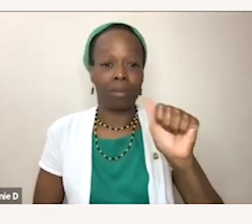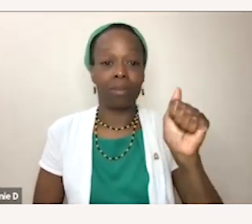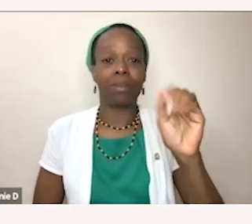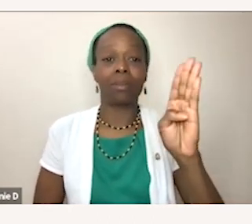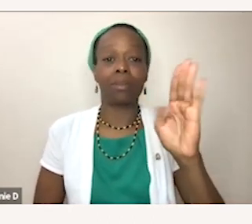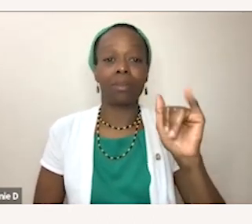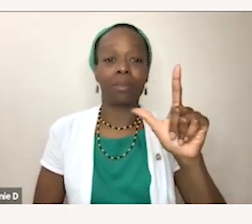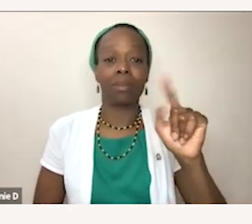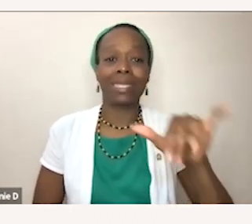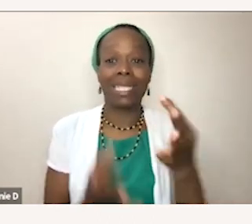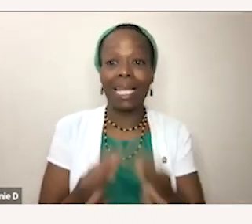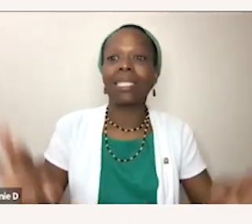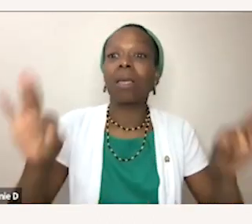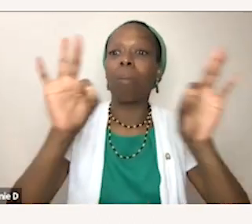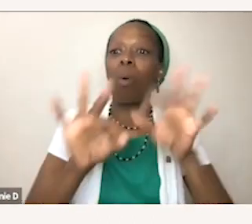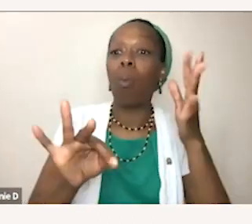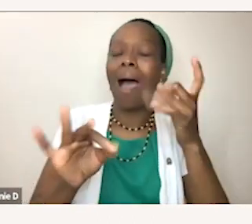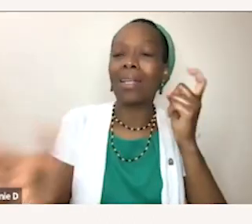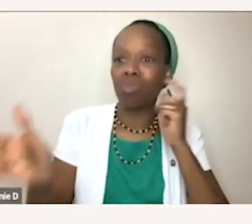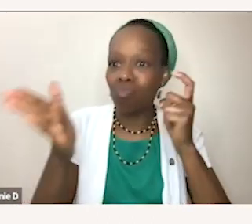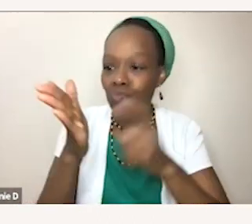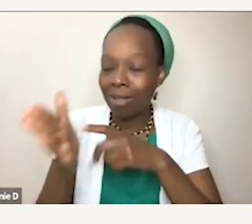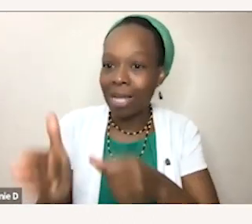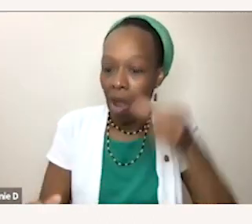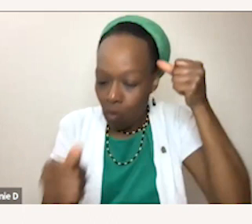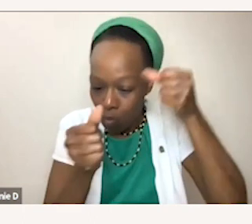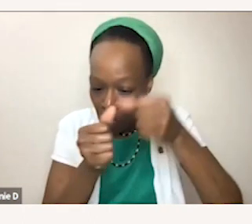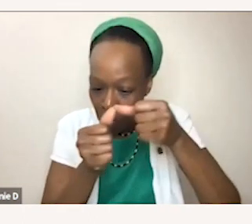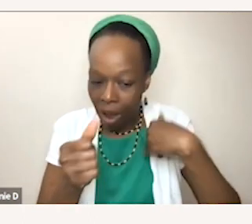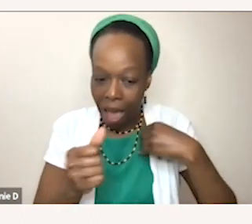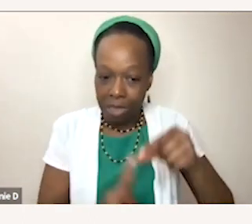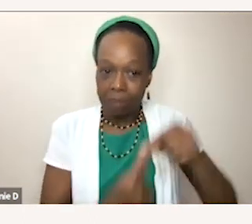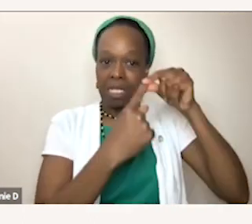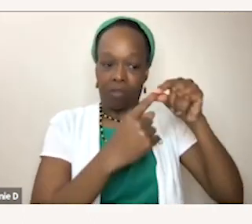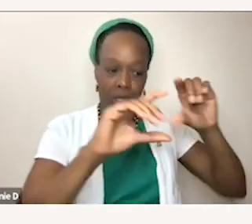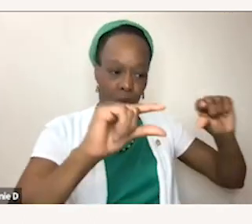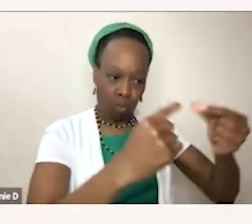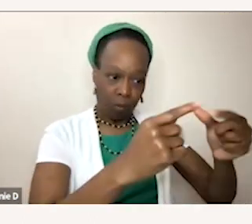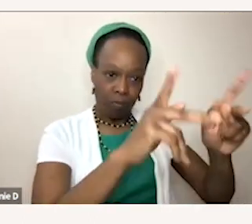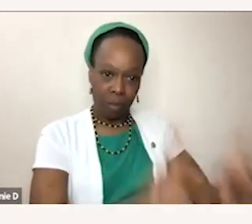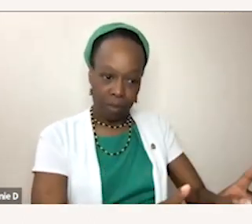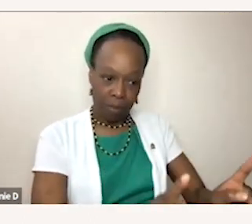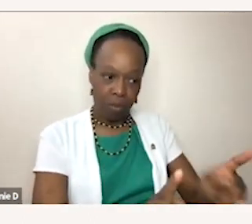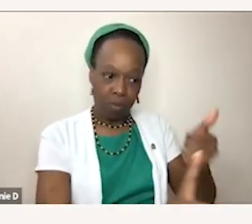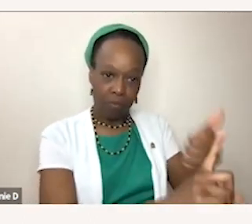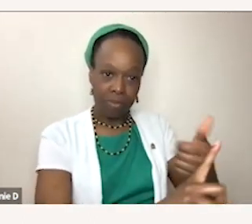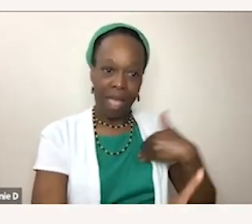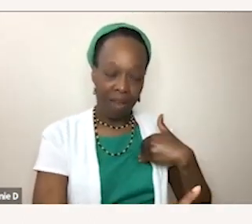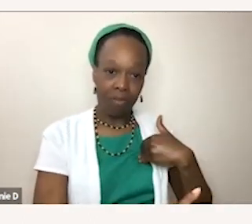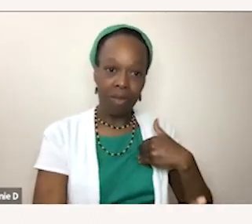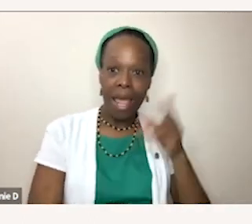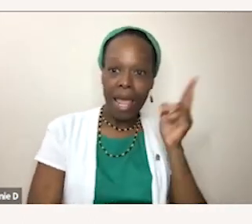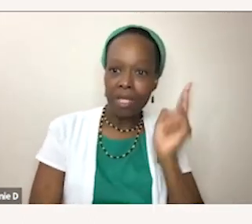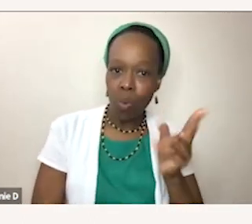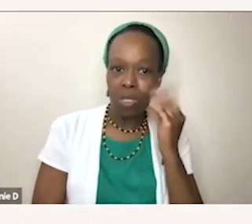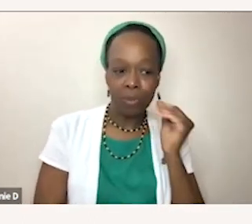and remember that there is a specific community of people that have historically been